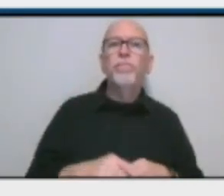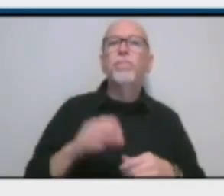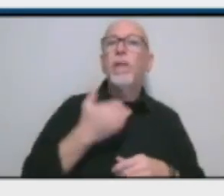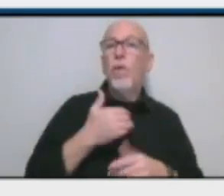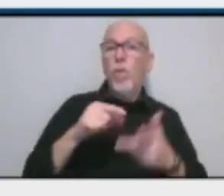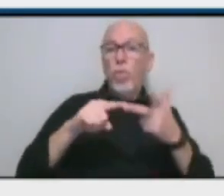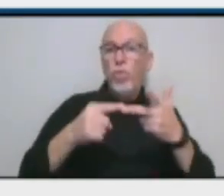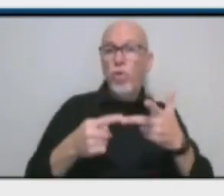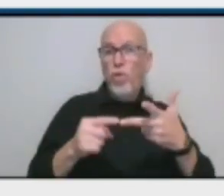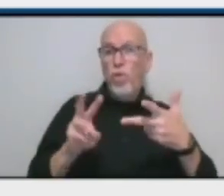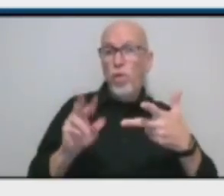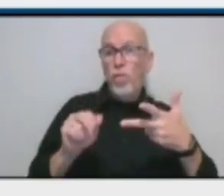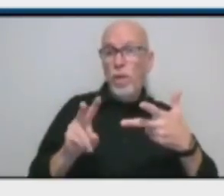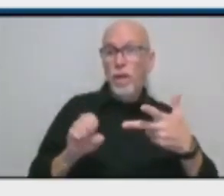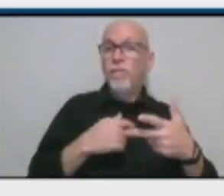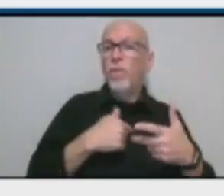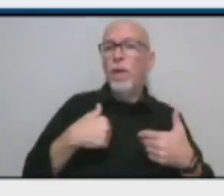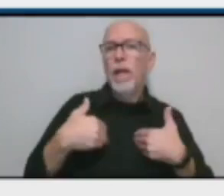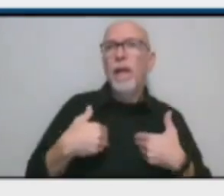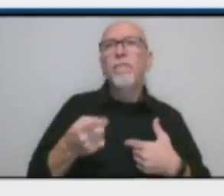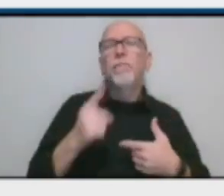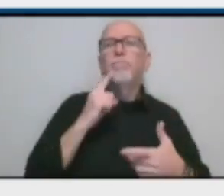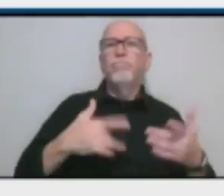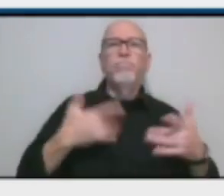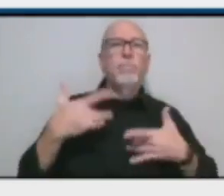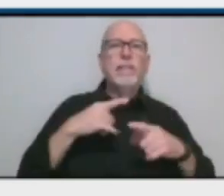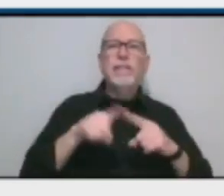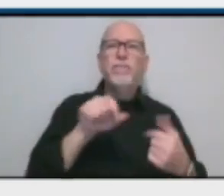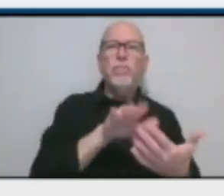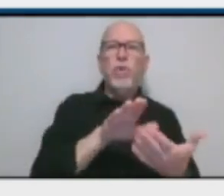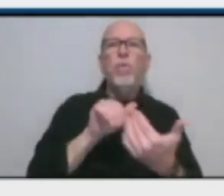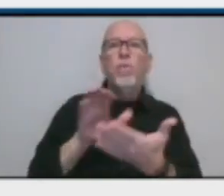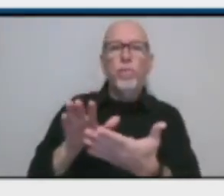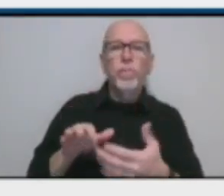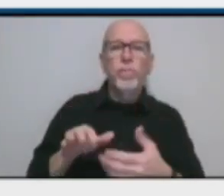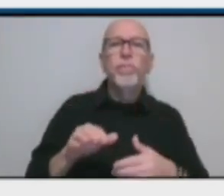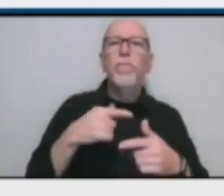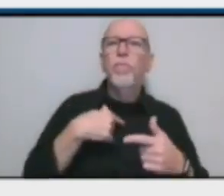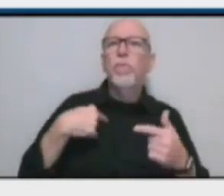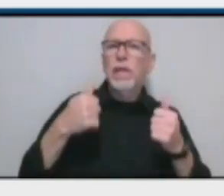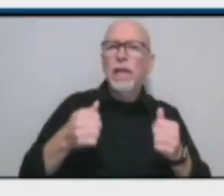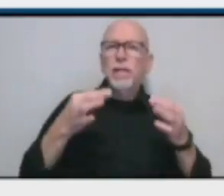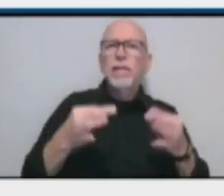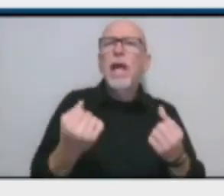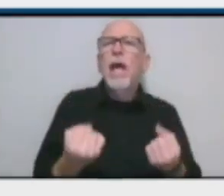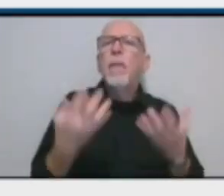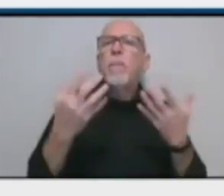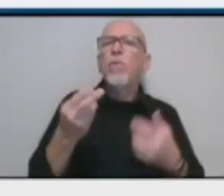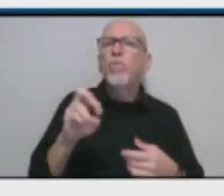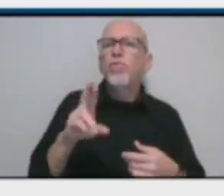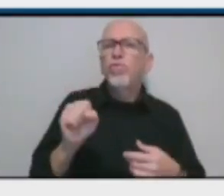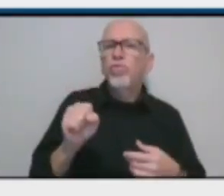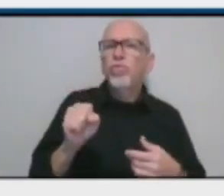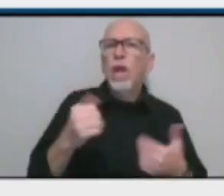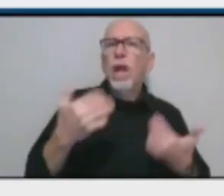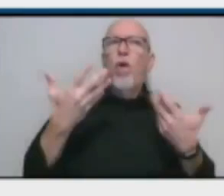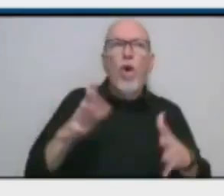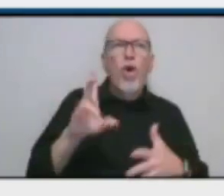two exciting new approaches to reliably determine the number of Hoosiers that have ever been